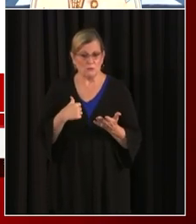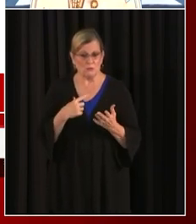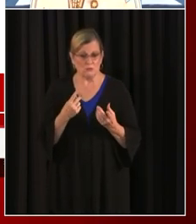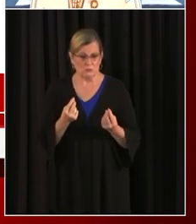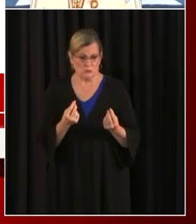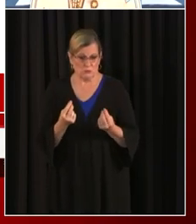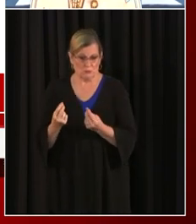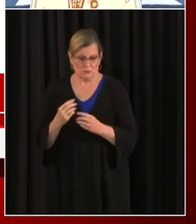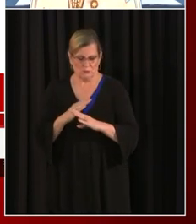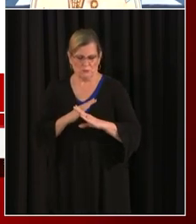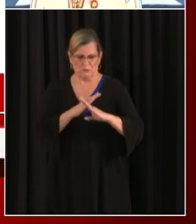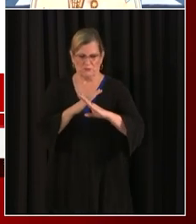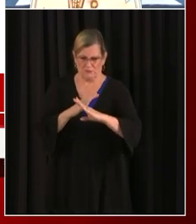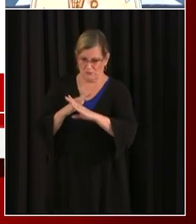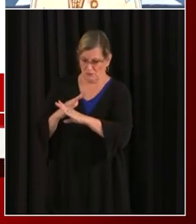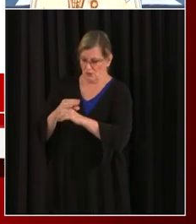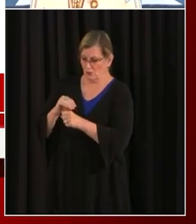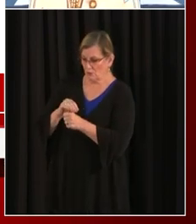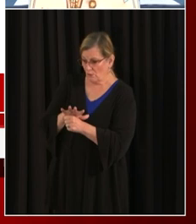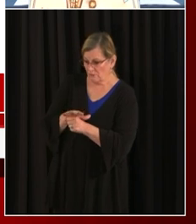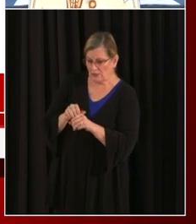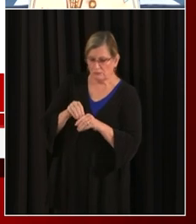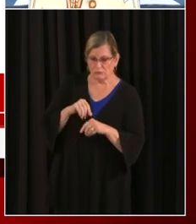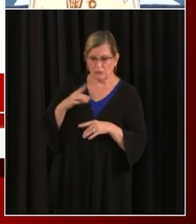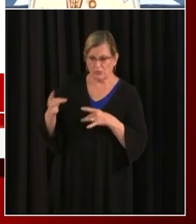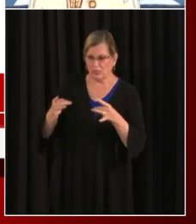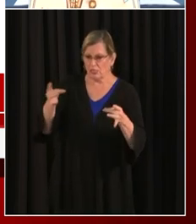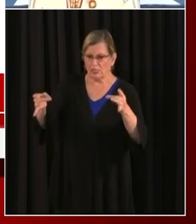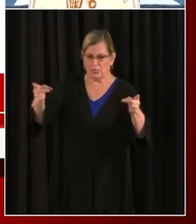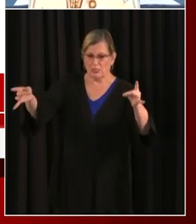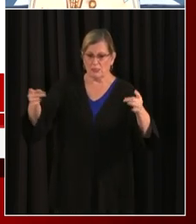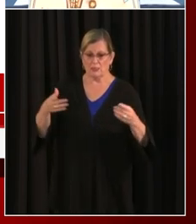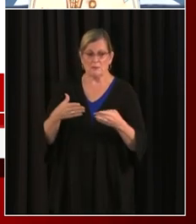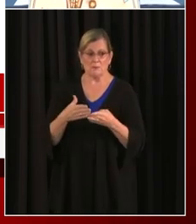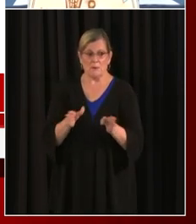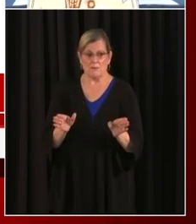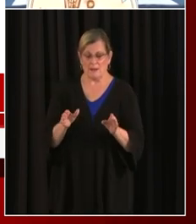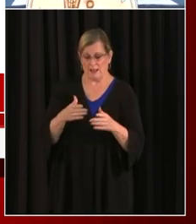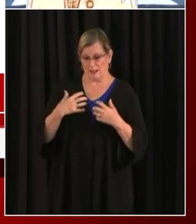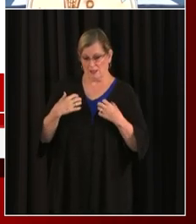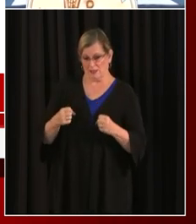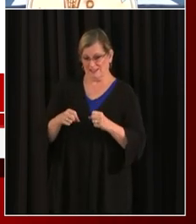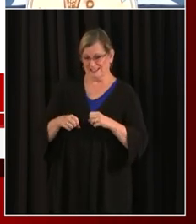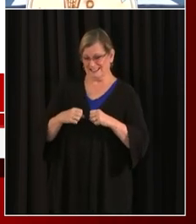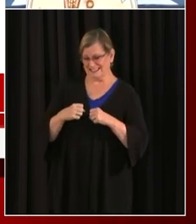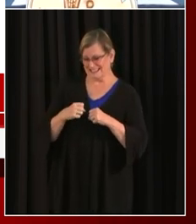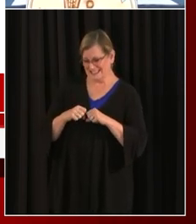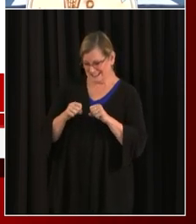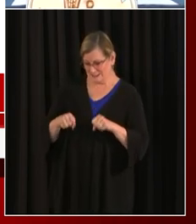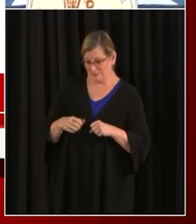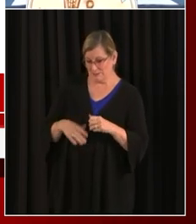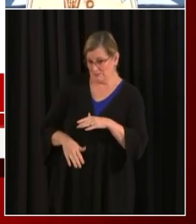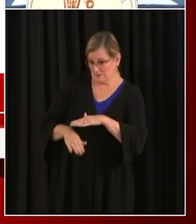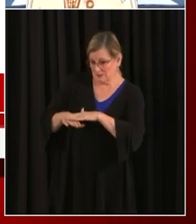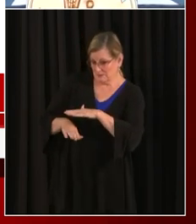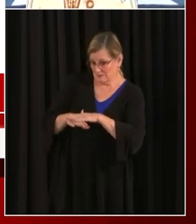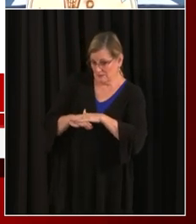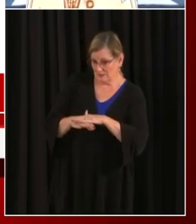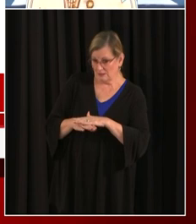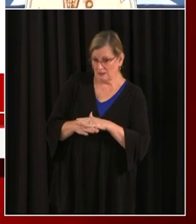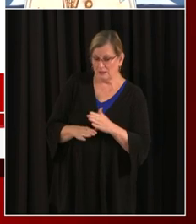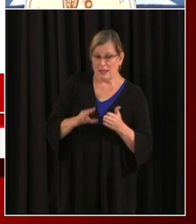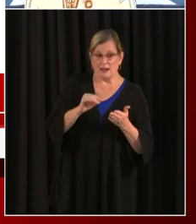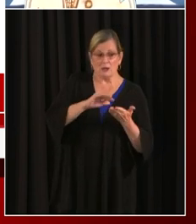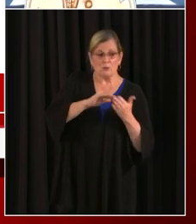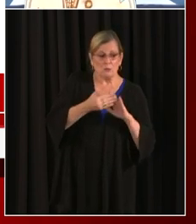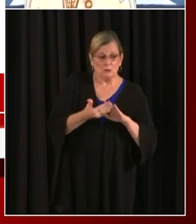system capacity, our public health system capacity, as well as community engagement, which